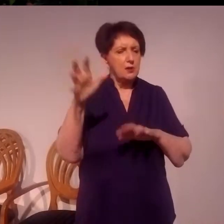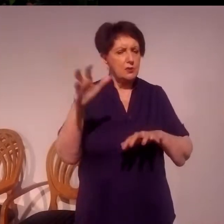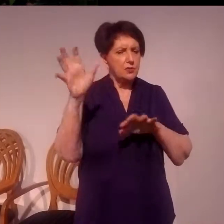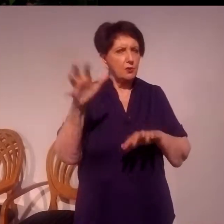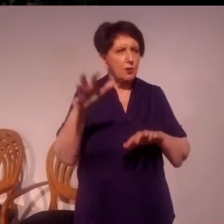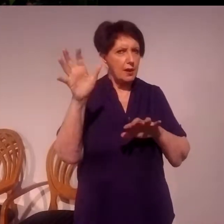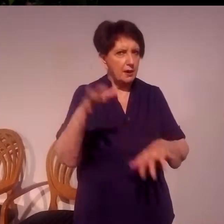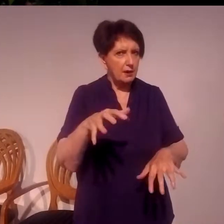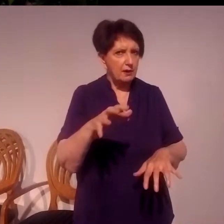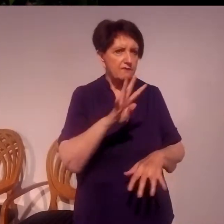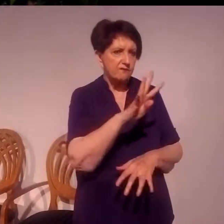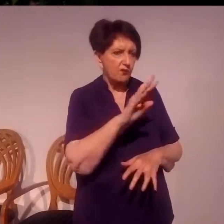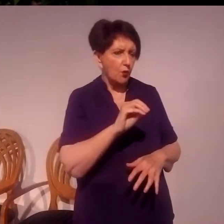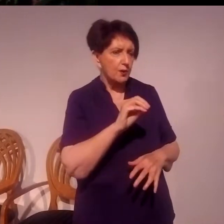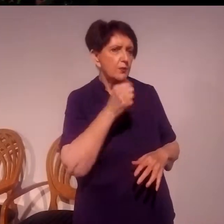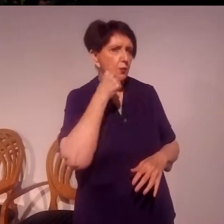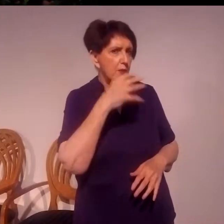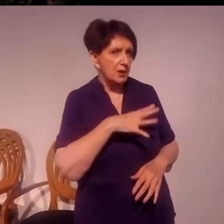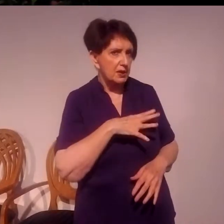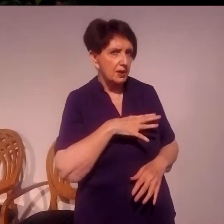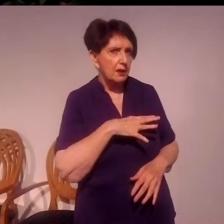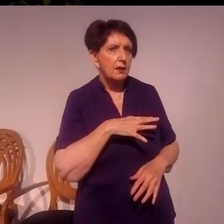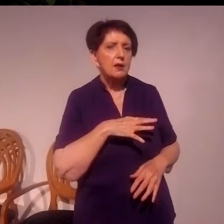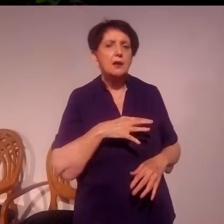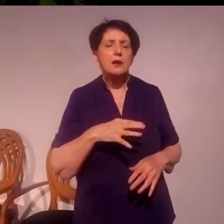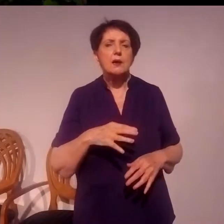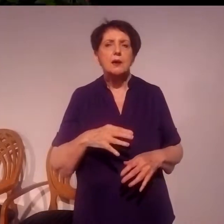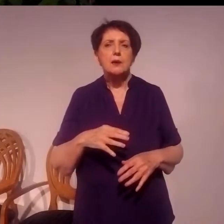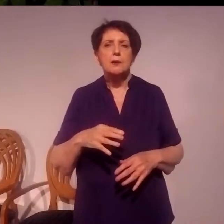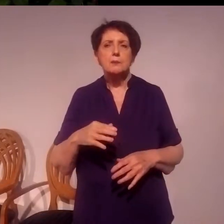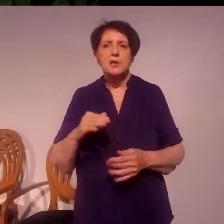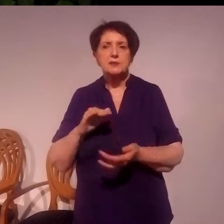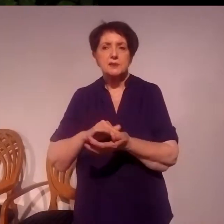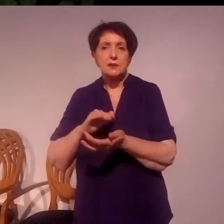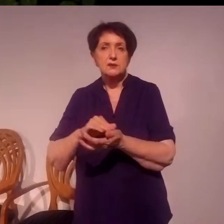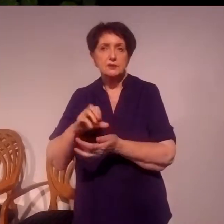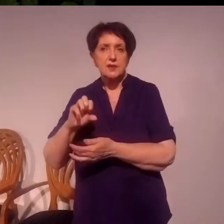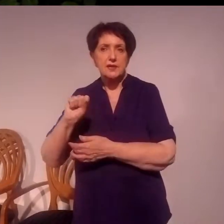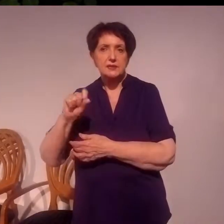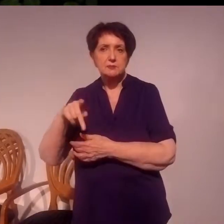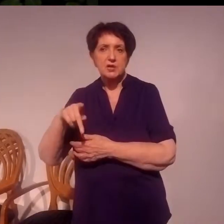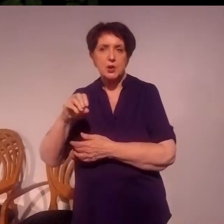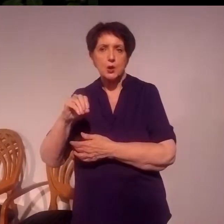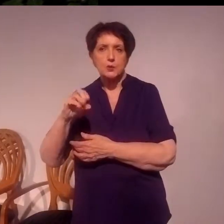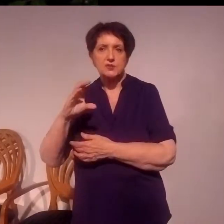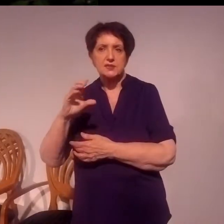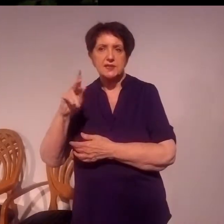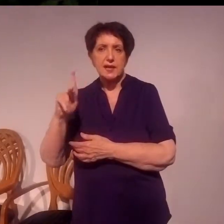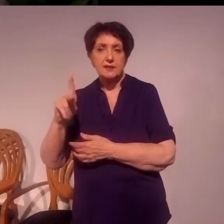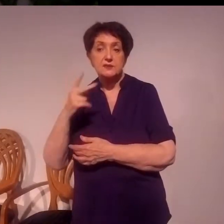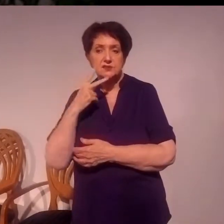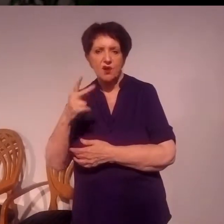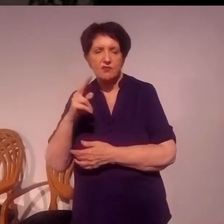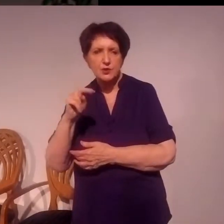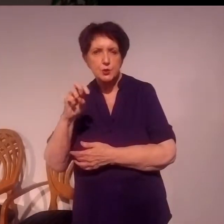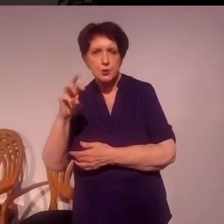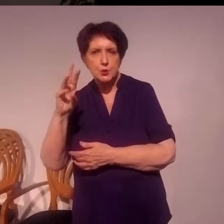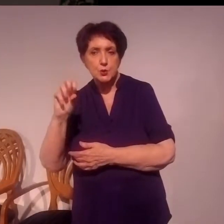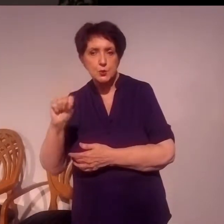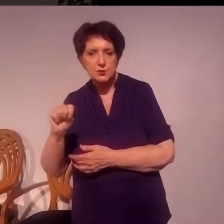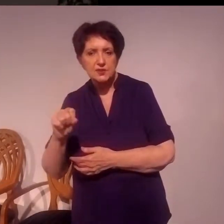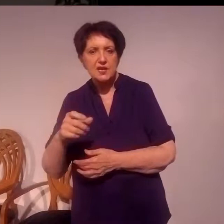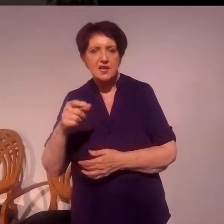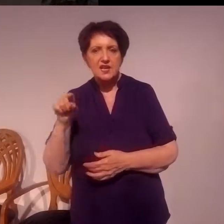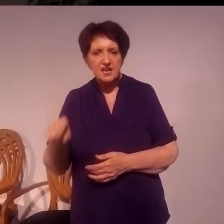40 women protesting, but Dr. Spock saw that on the news. And eventually, he decided to get involved with what he